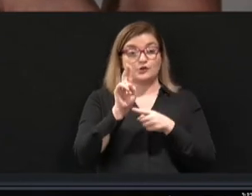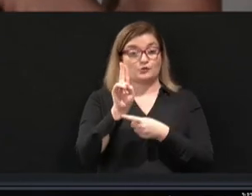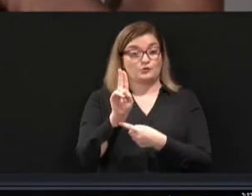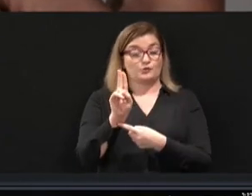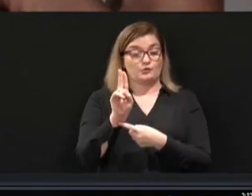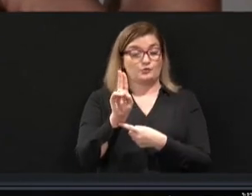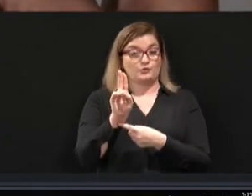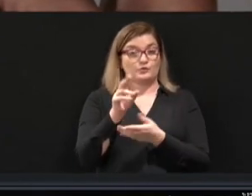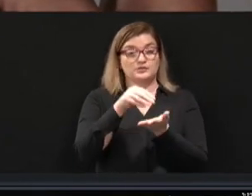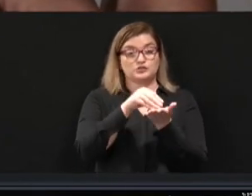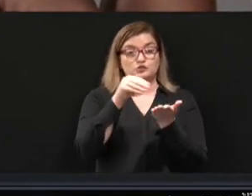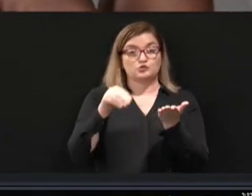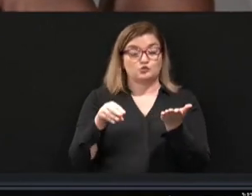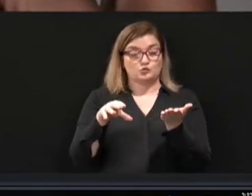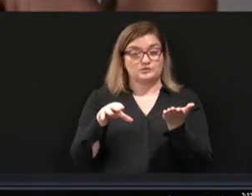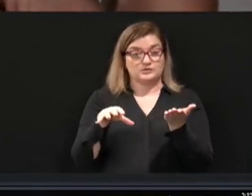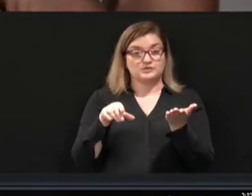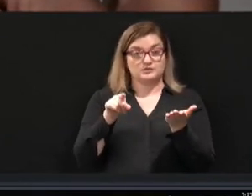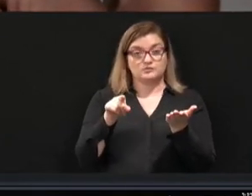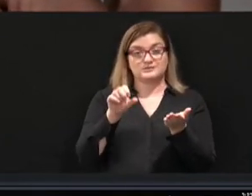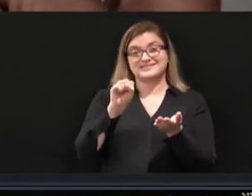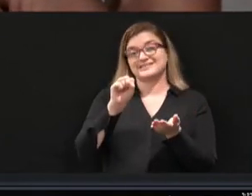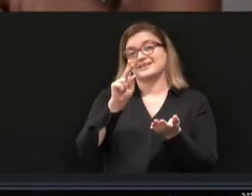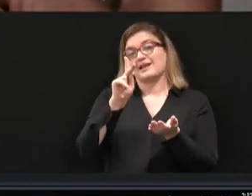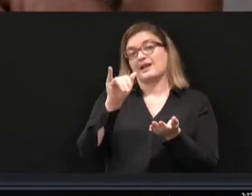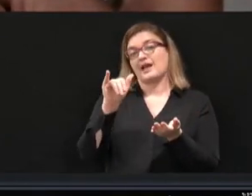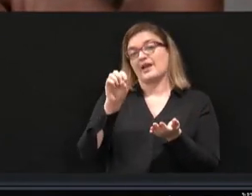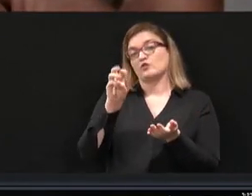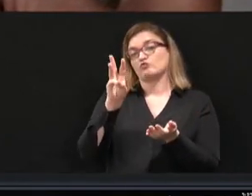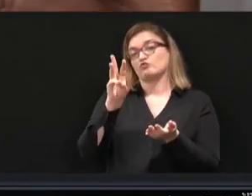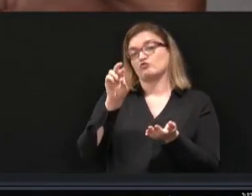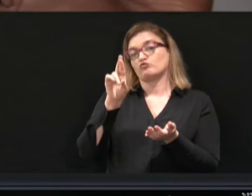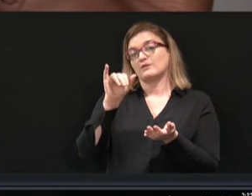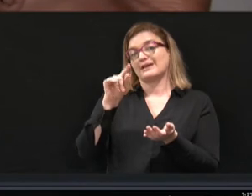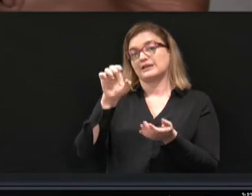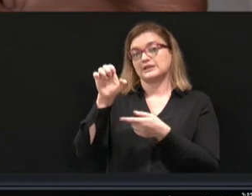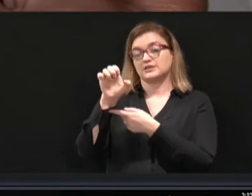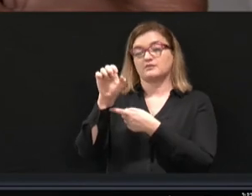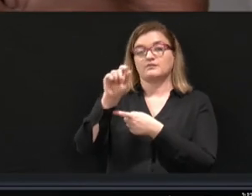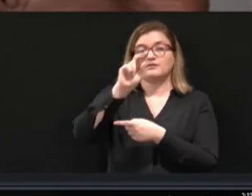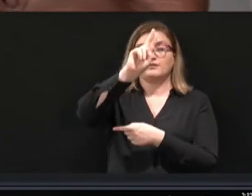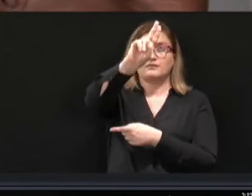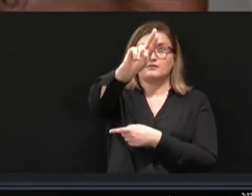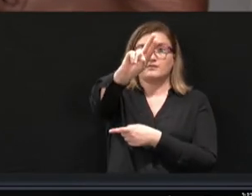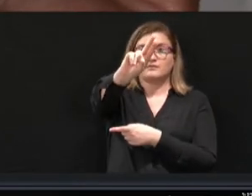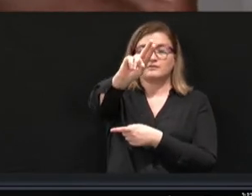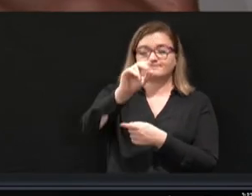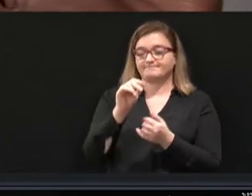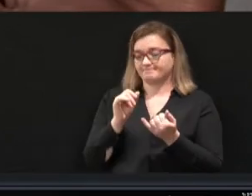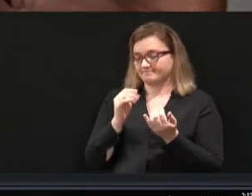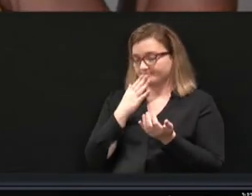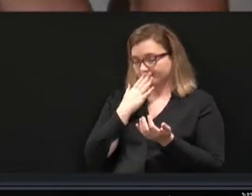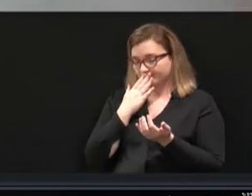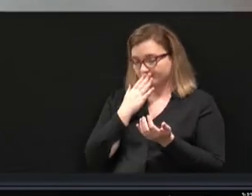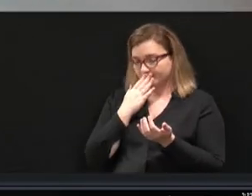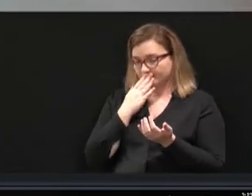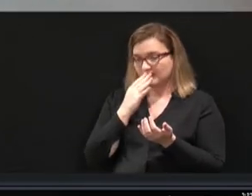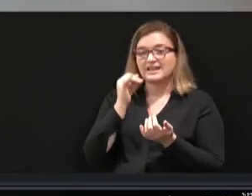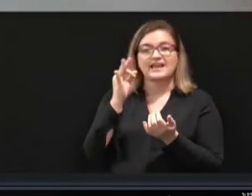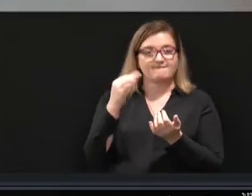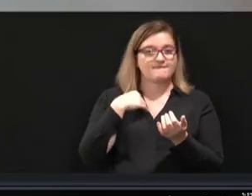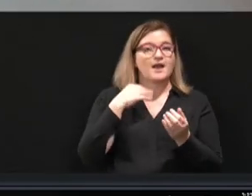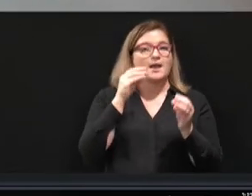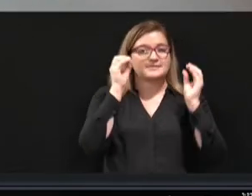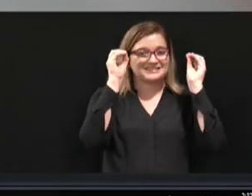student would skywrite, oh, wait a minute. Three times, if I was teaching them this sound, they would skywrite it three